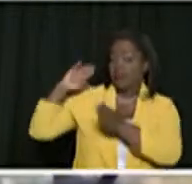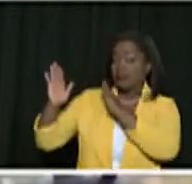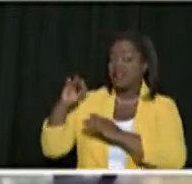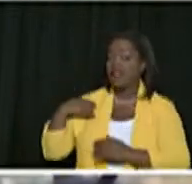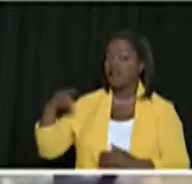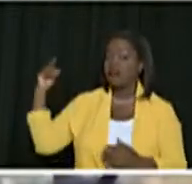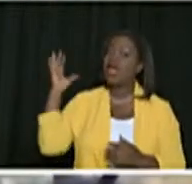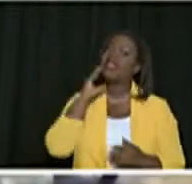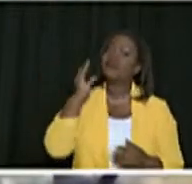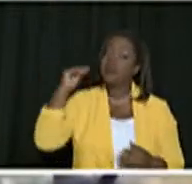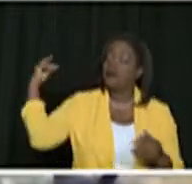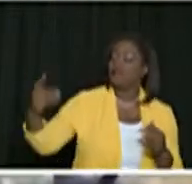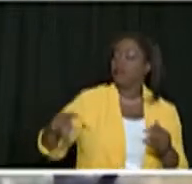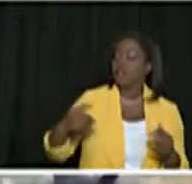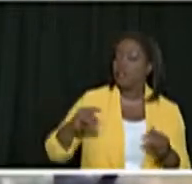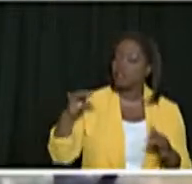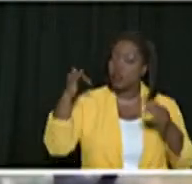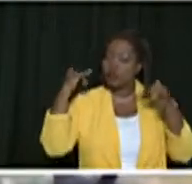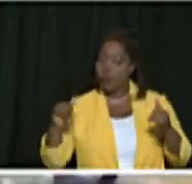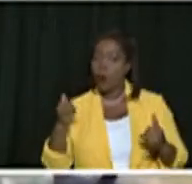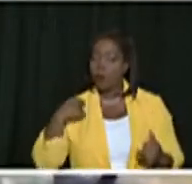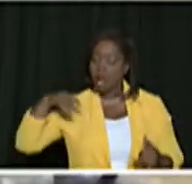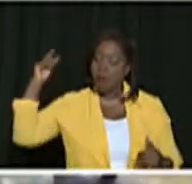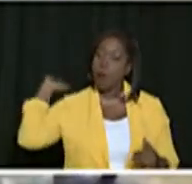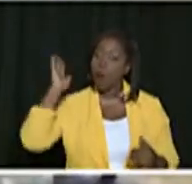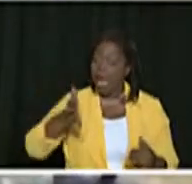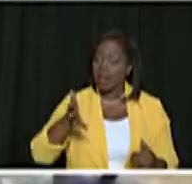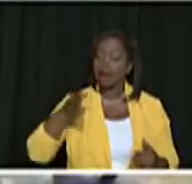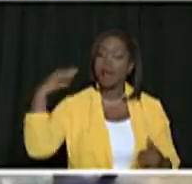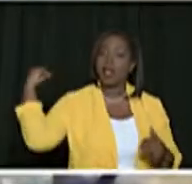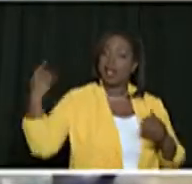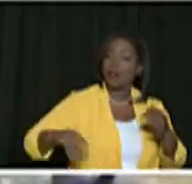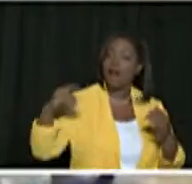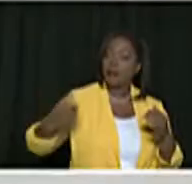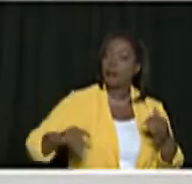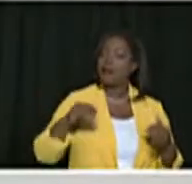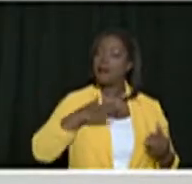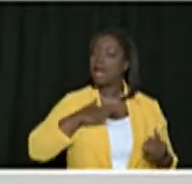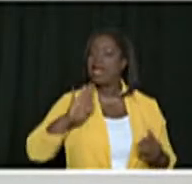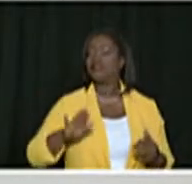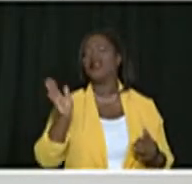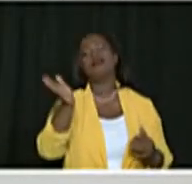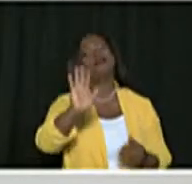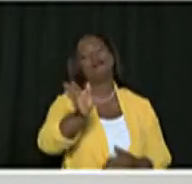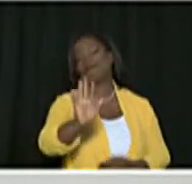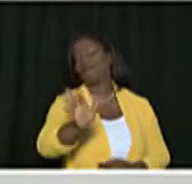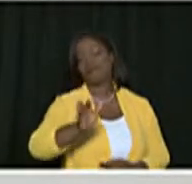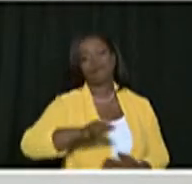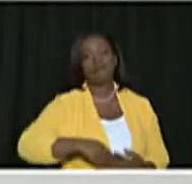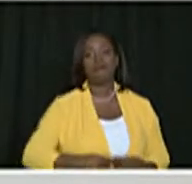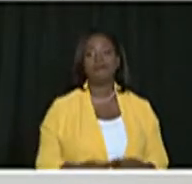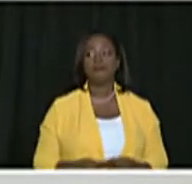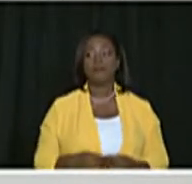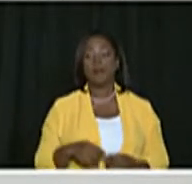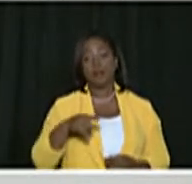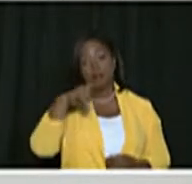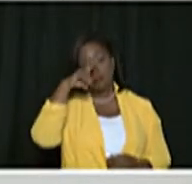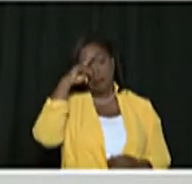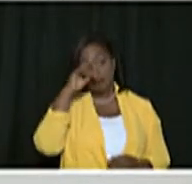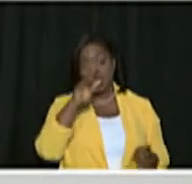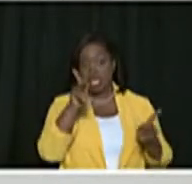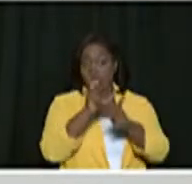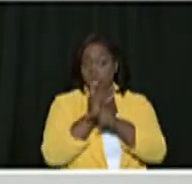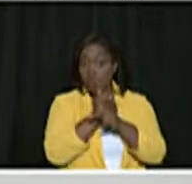and time have changed. And we're saying persons will be locked up, people will be brought to